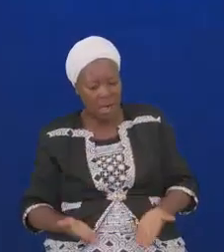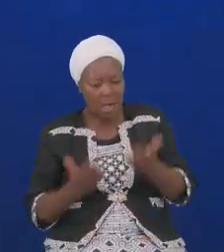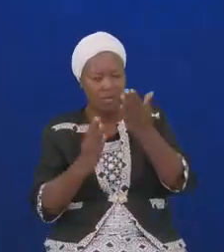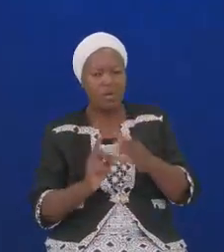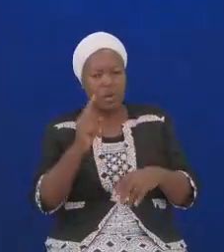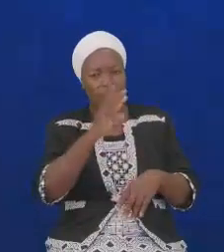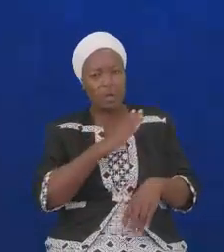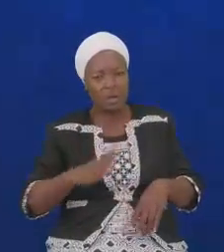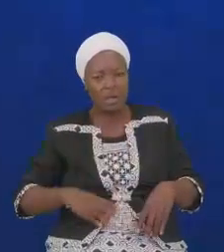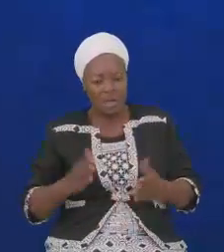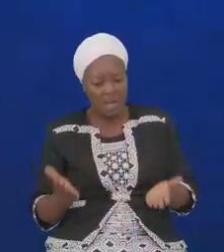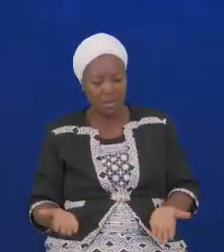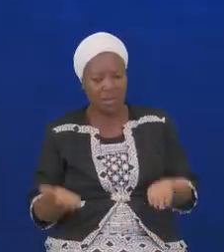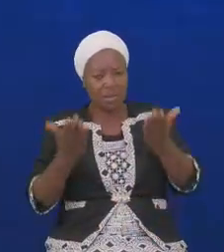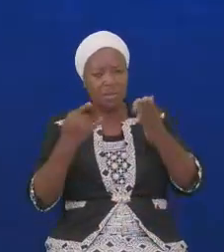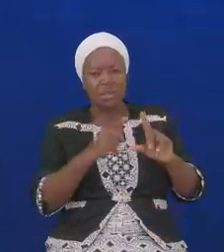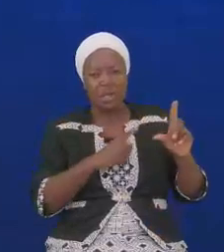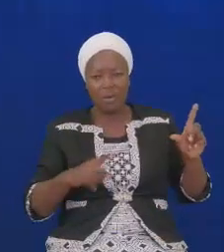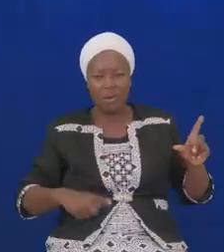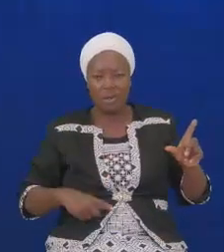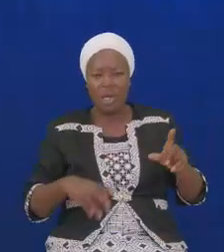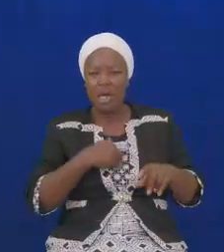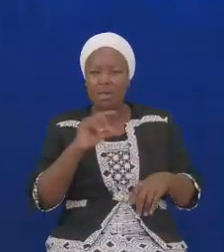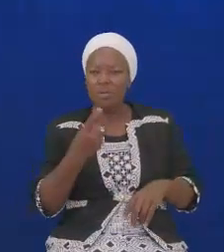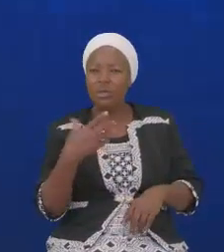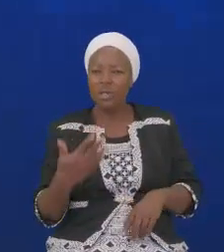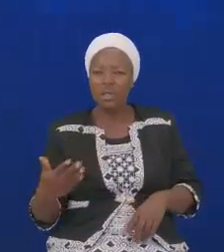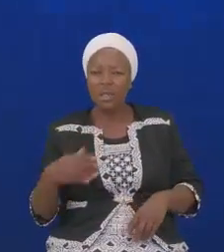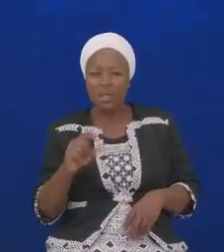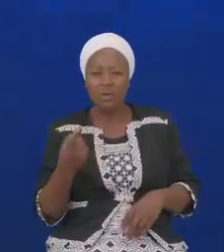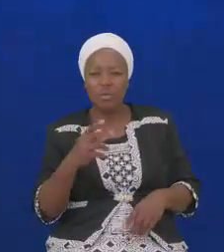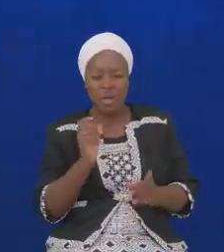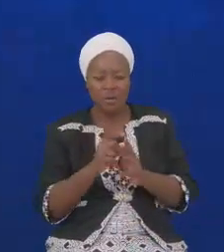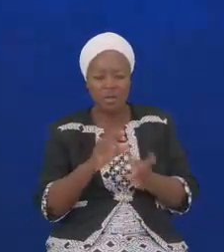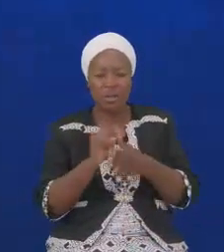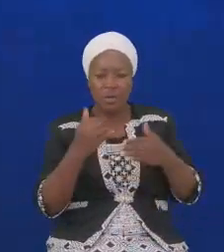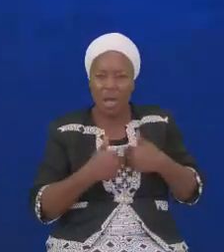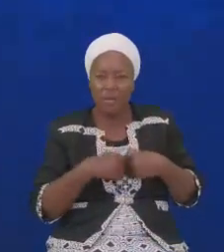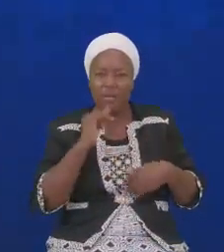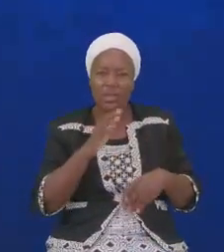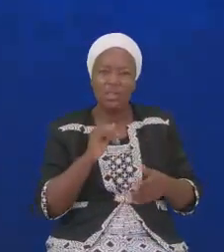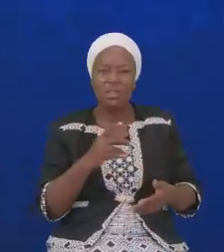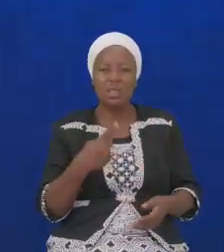Christ exalts the Lord, and the only thing, the only one he has is the God of heaven and